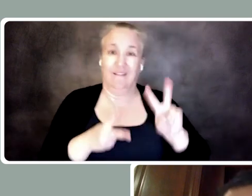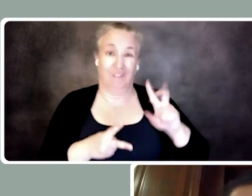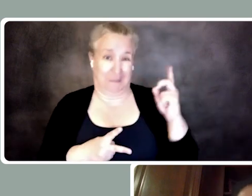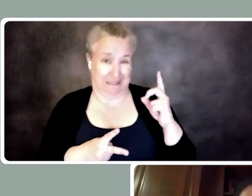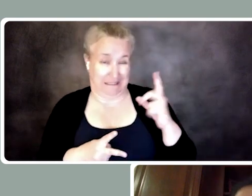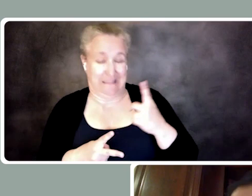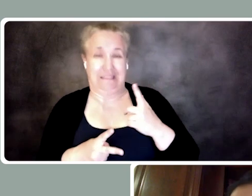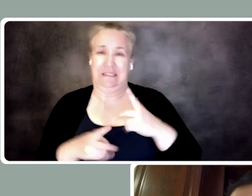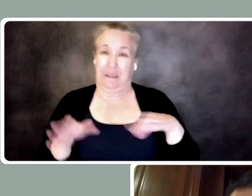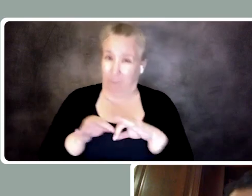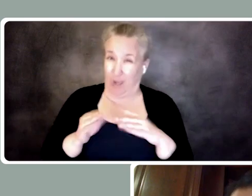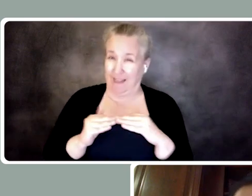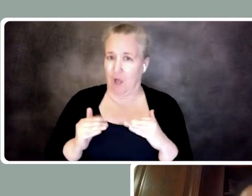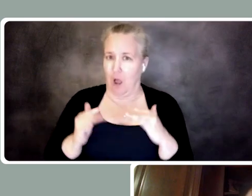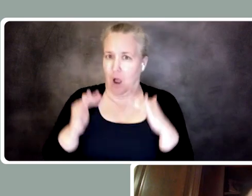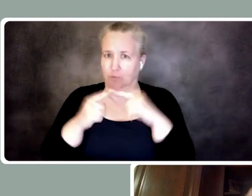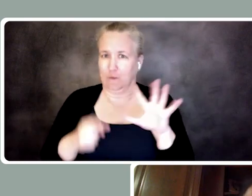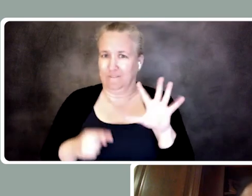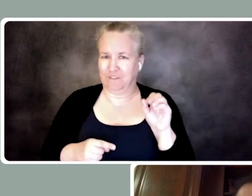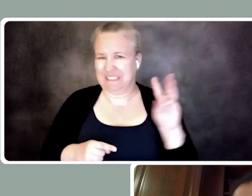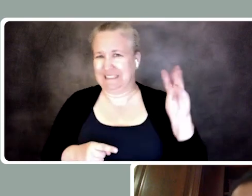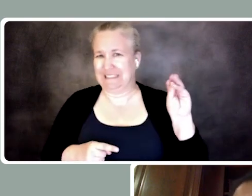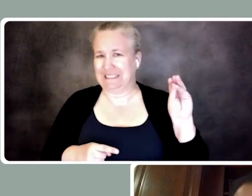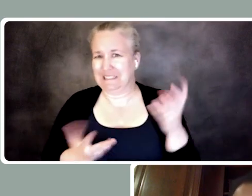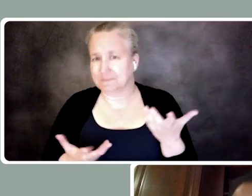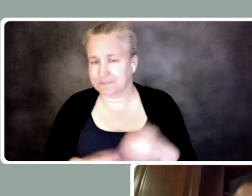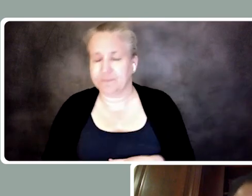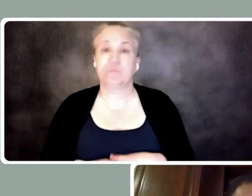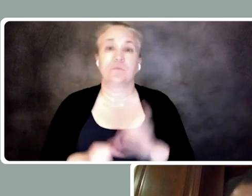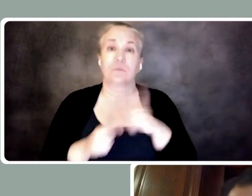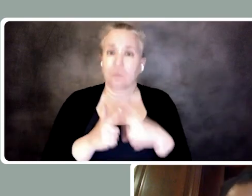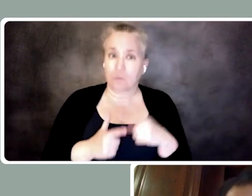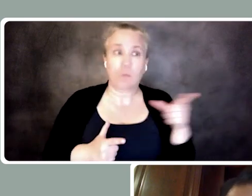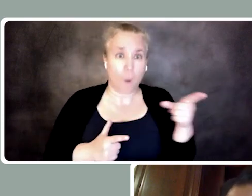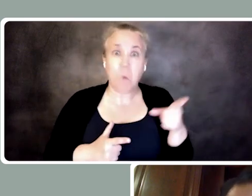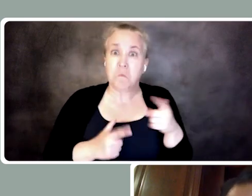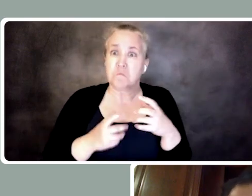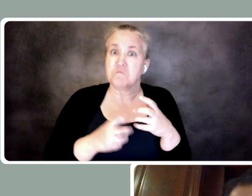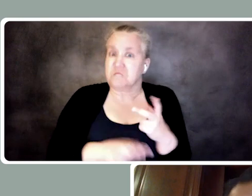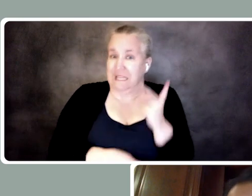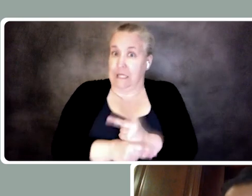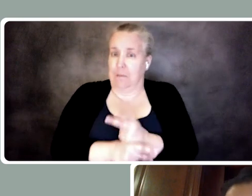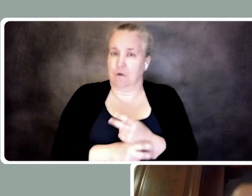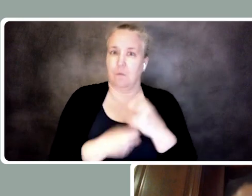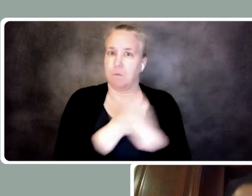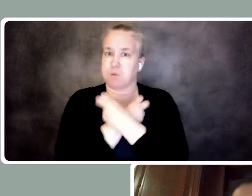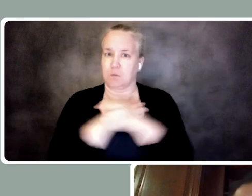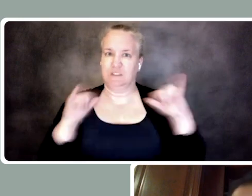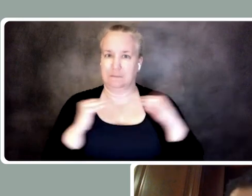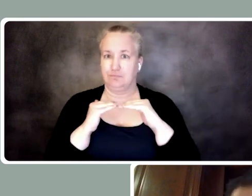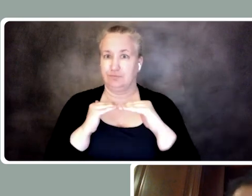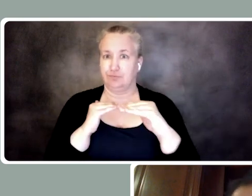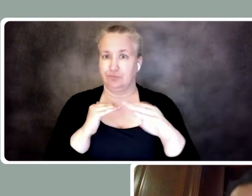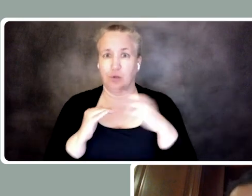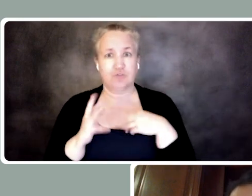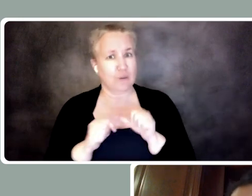that level up to like 50 or 60, and then they were able to preserve their bone density. So it's very, very doable. It's very,